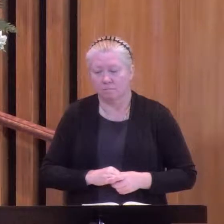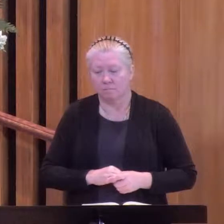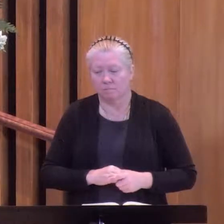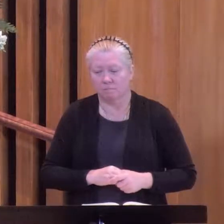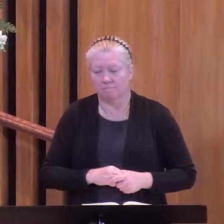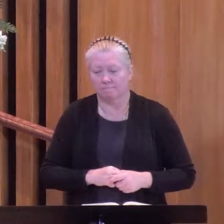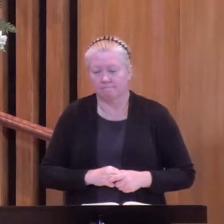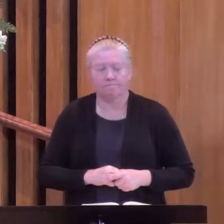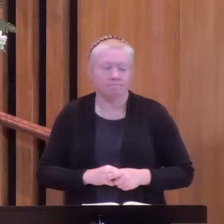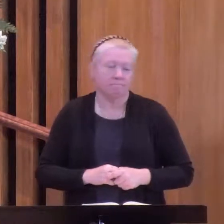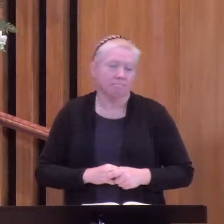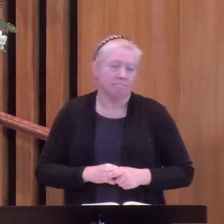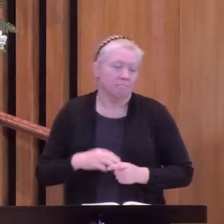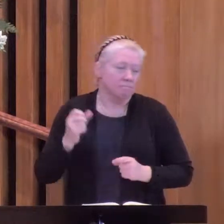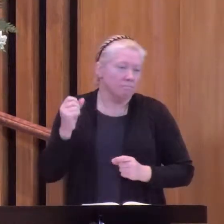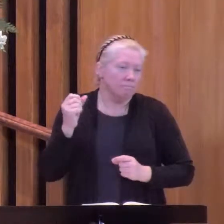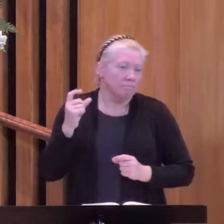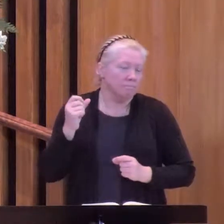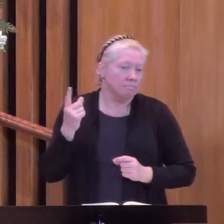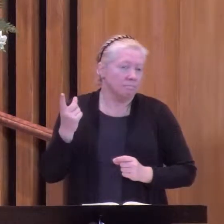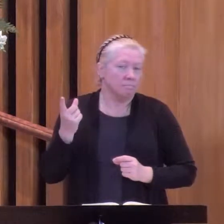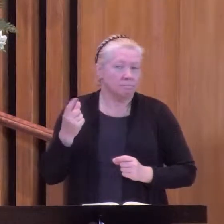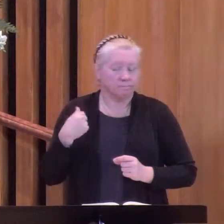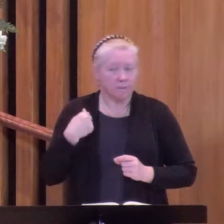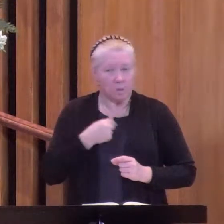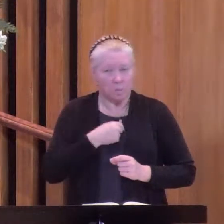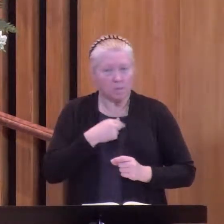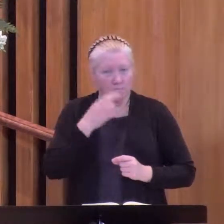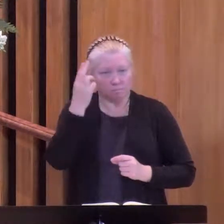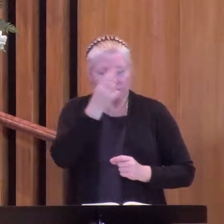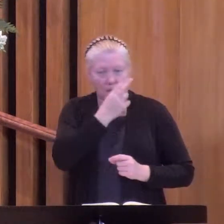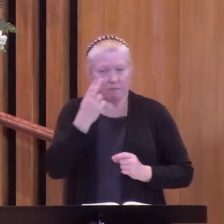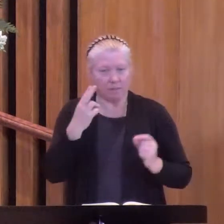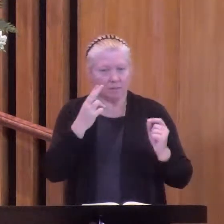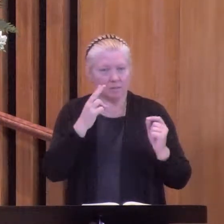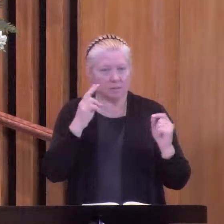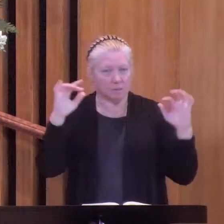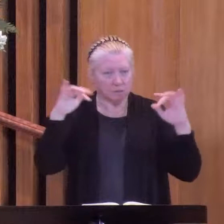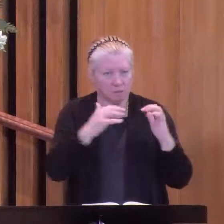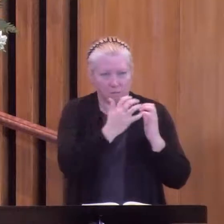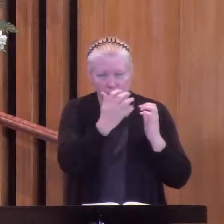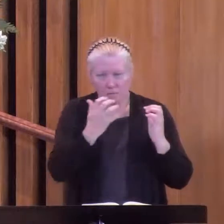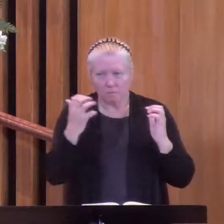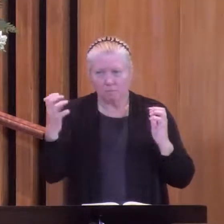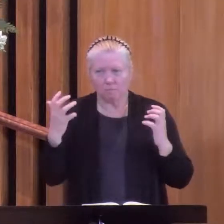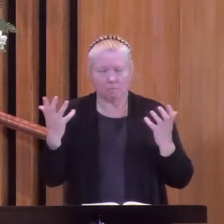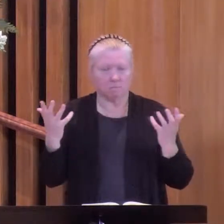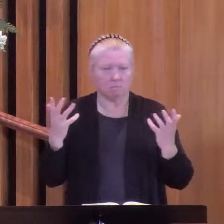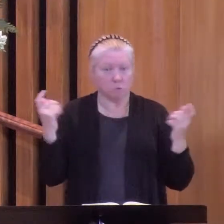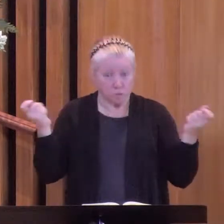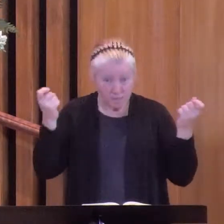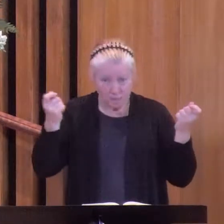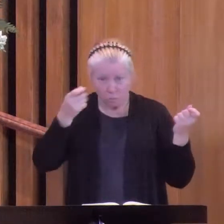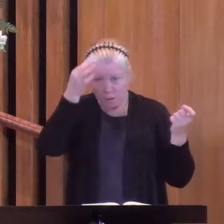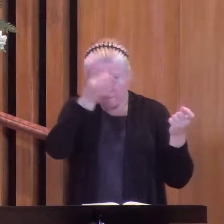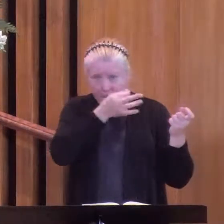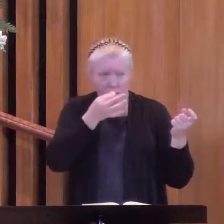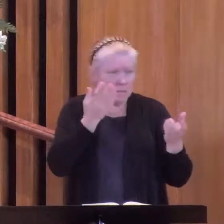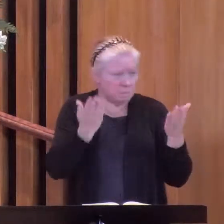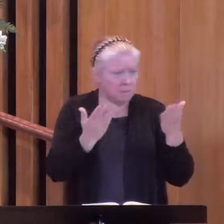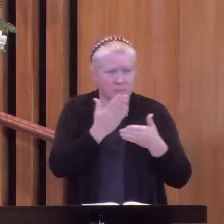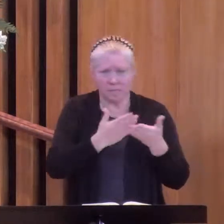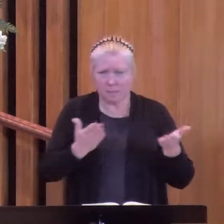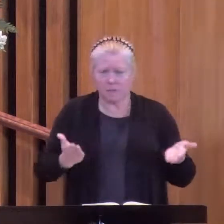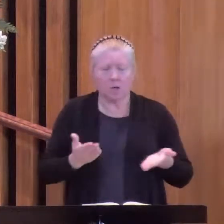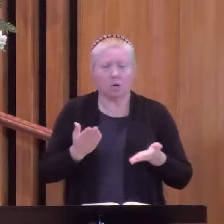As Catholics, when we come together to celebrate Mass, as well as those who may not be of the Catholic tradition,